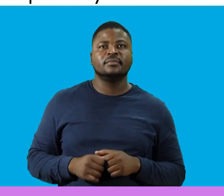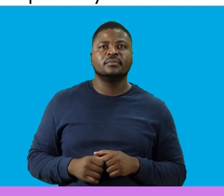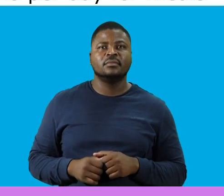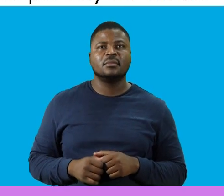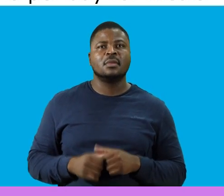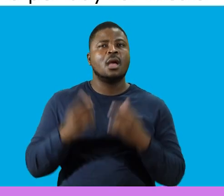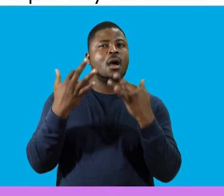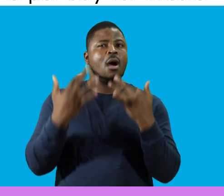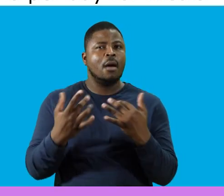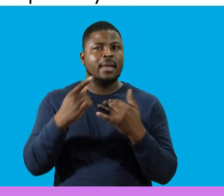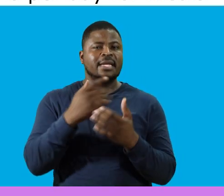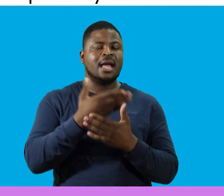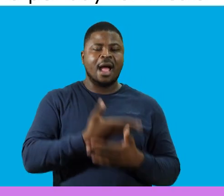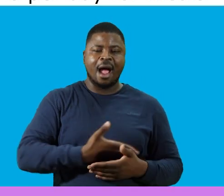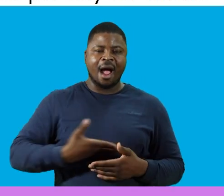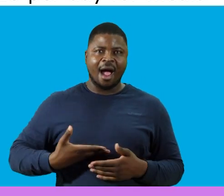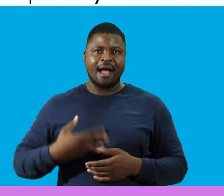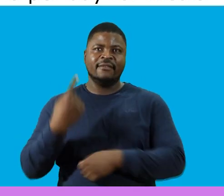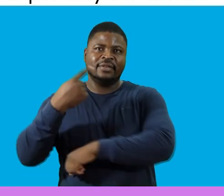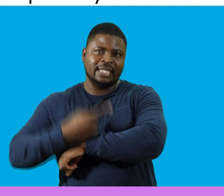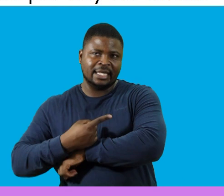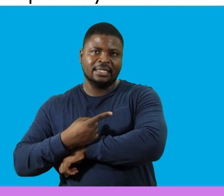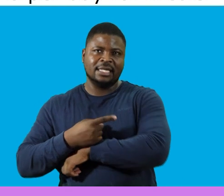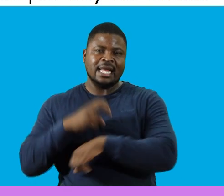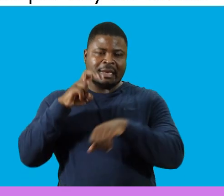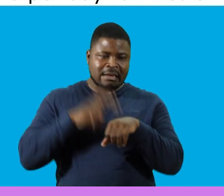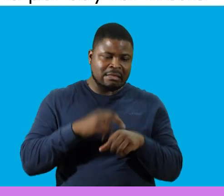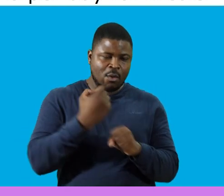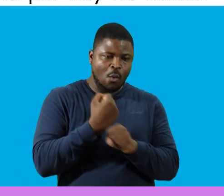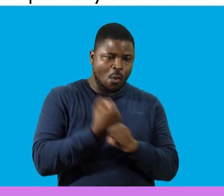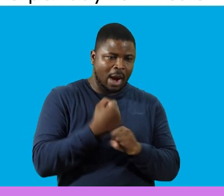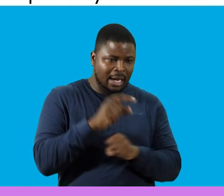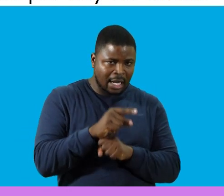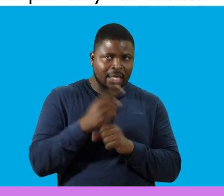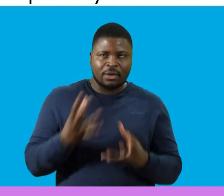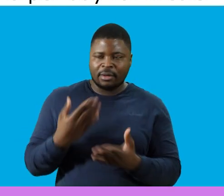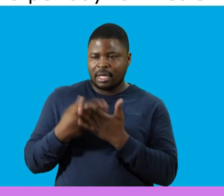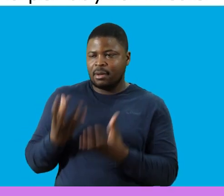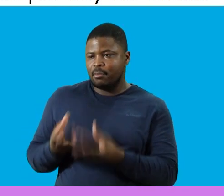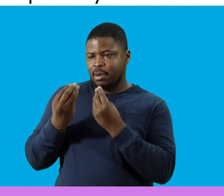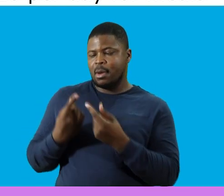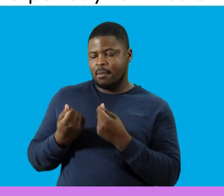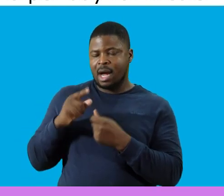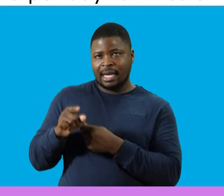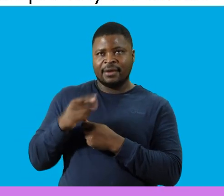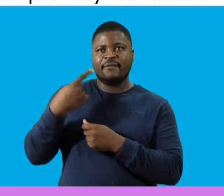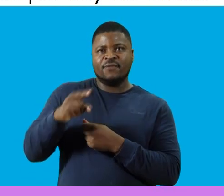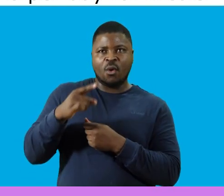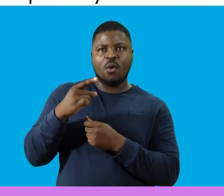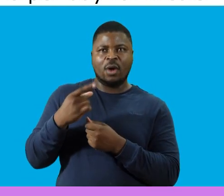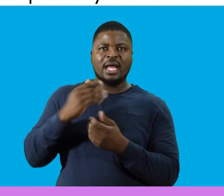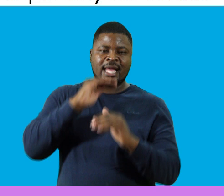How many half days does he have to work to have enough money for his trip?